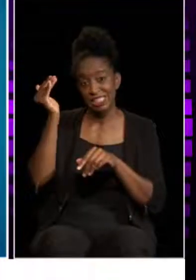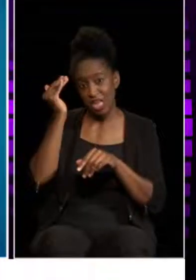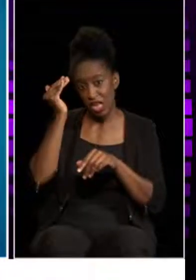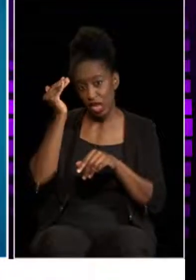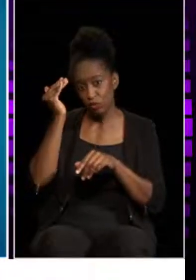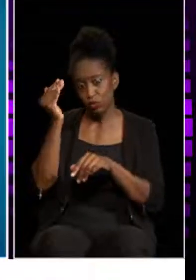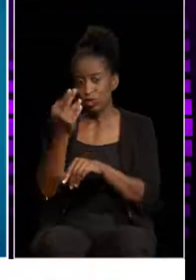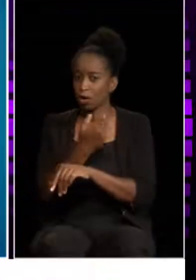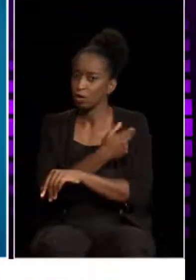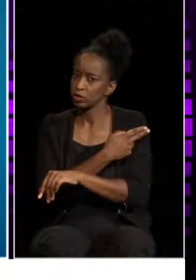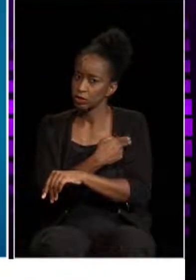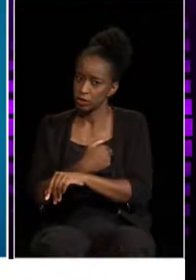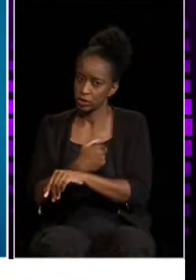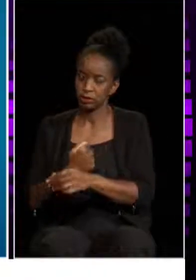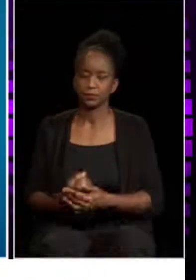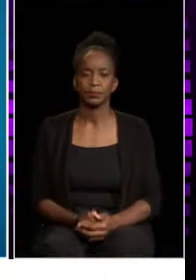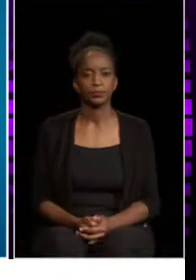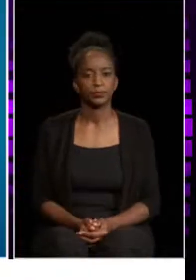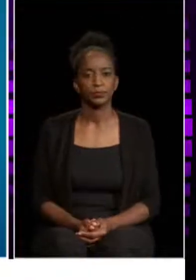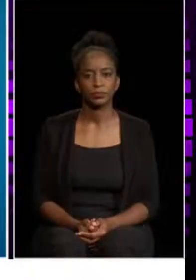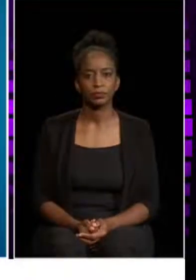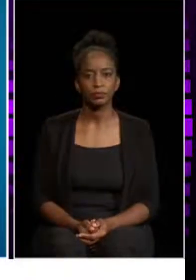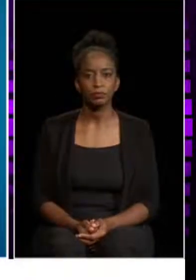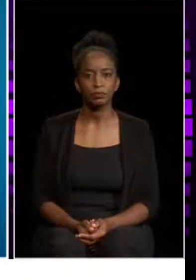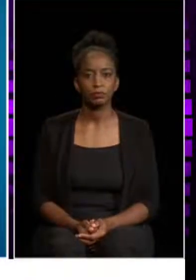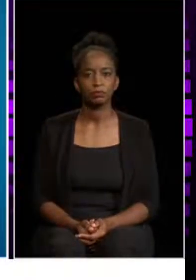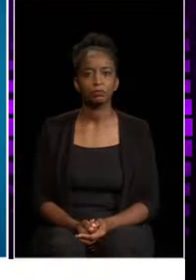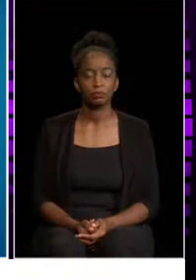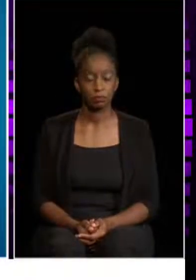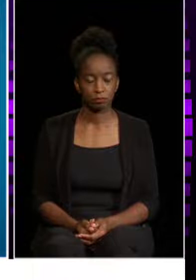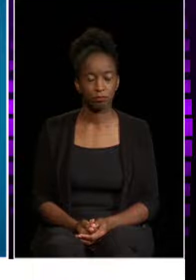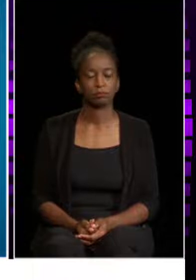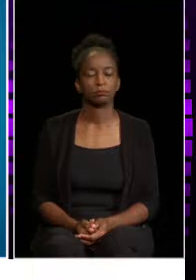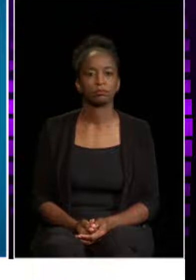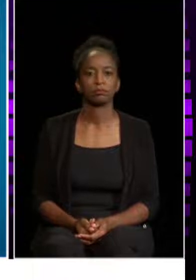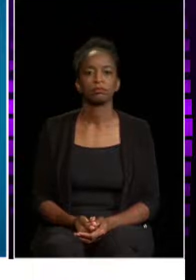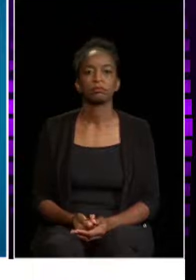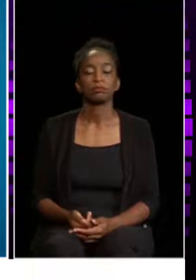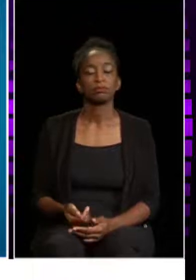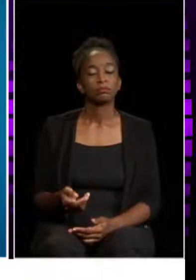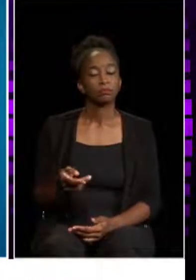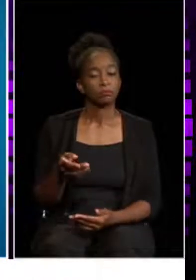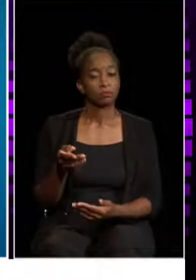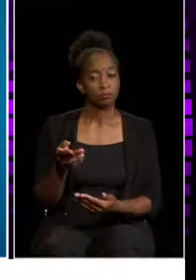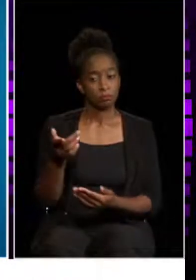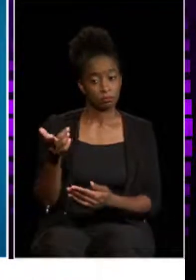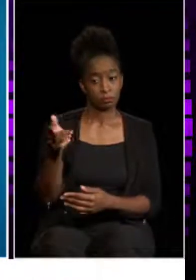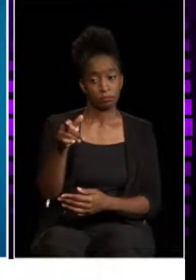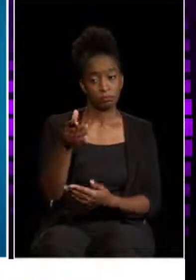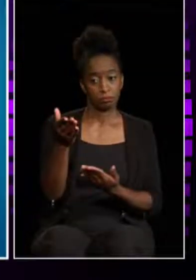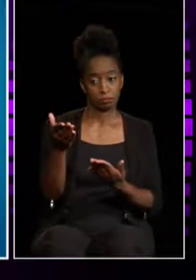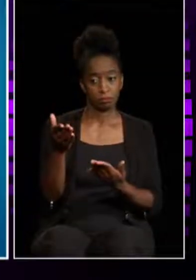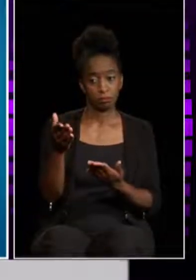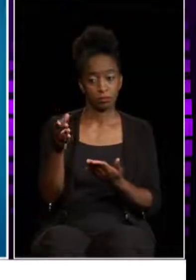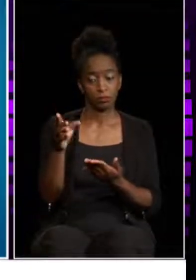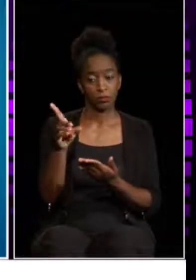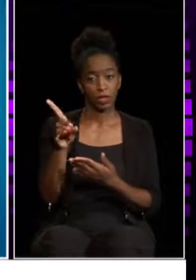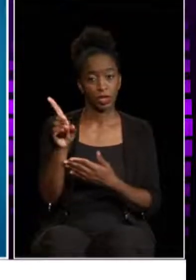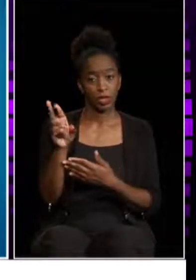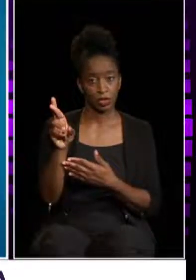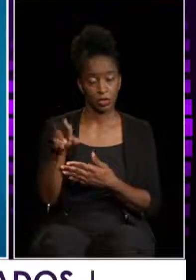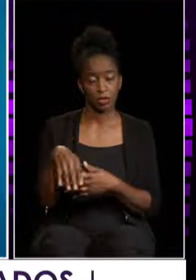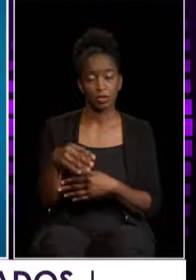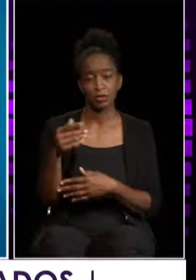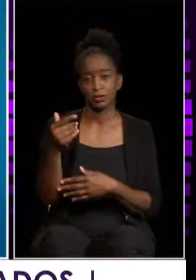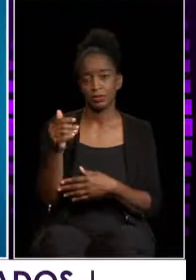Gaskin, as you also have worked in the area of the psychiatric hospital for over 20